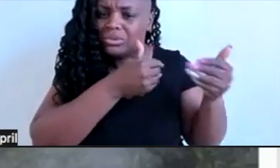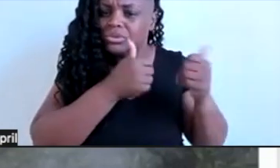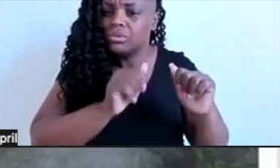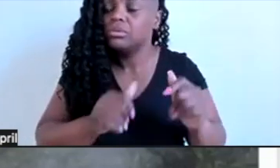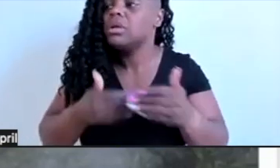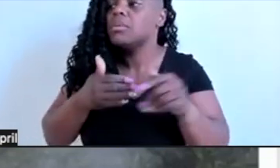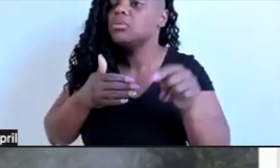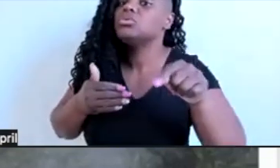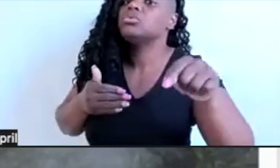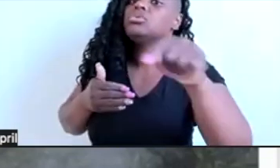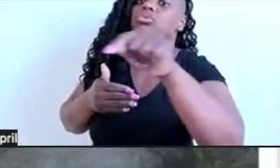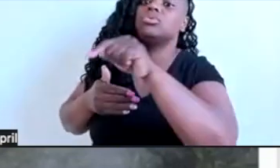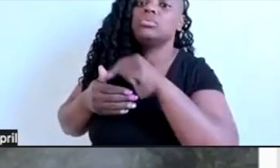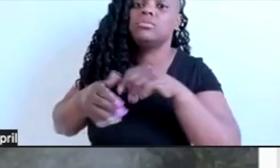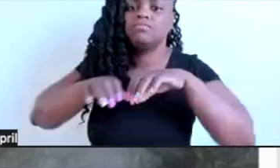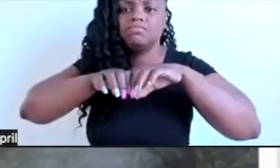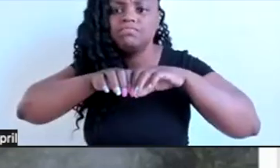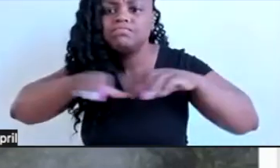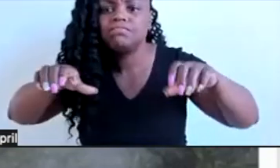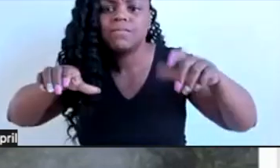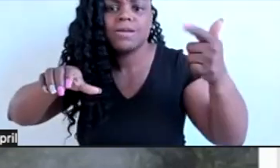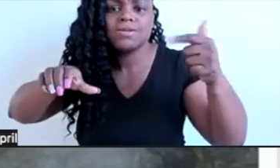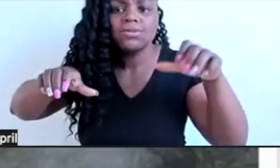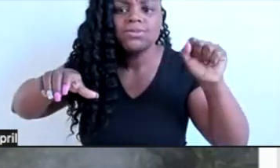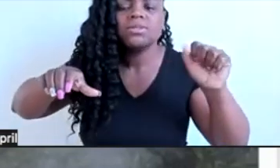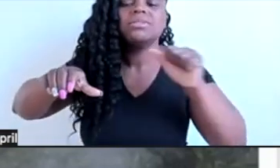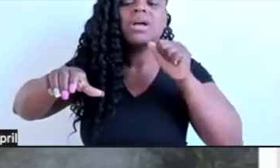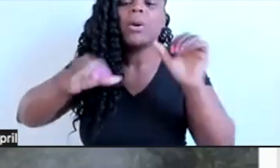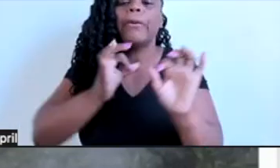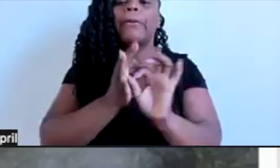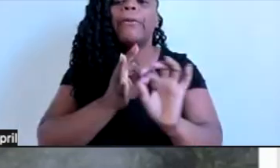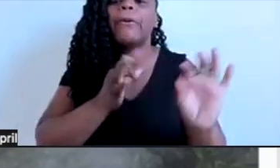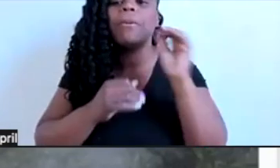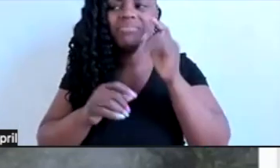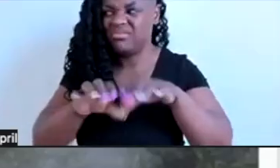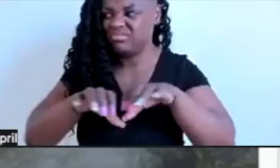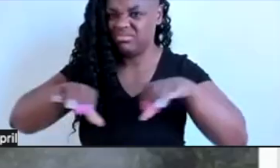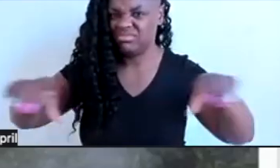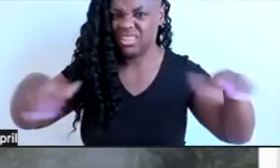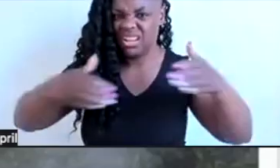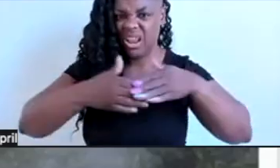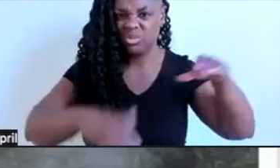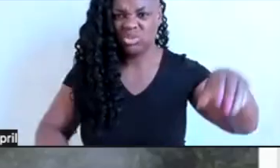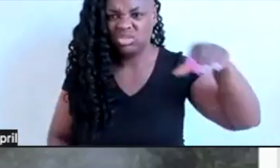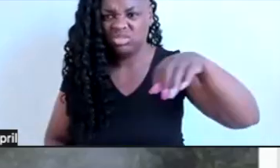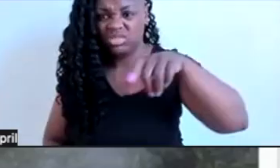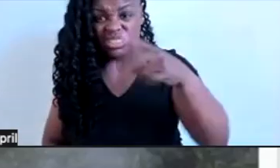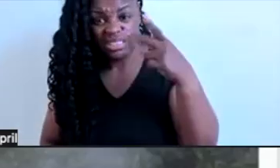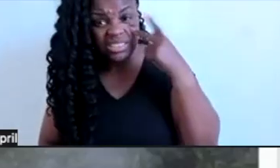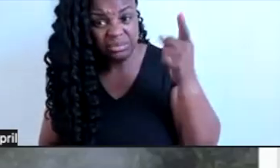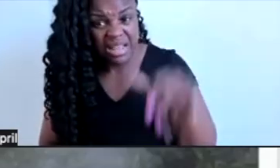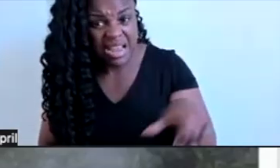a larger gas leak like the one shown here, where gas is coming up from the street or on private property, you must